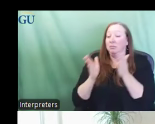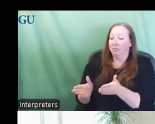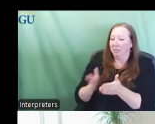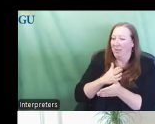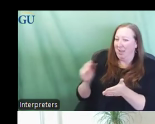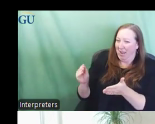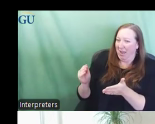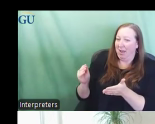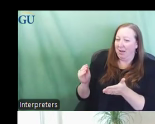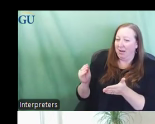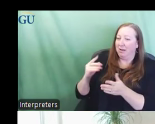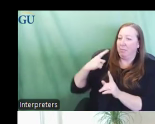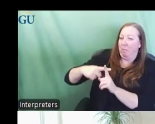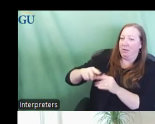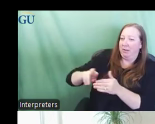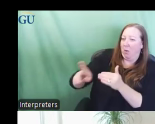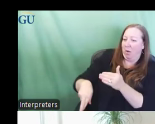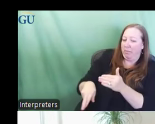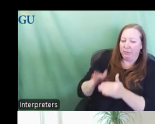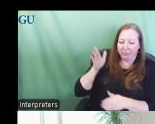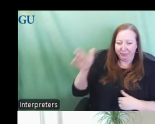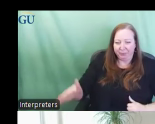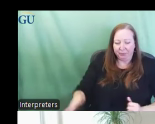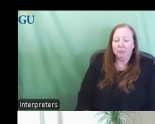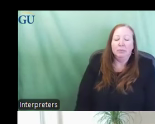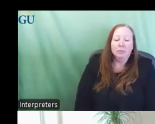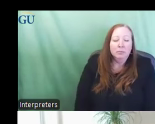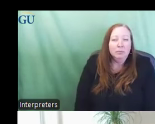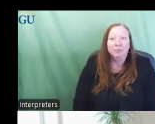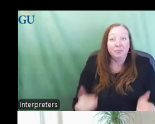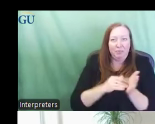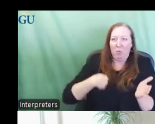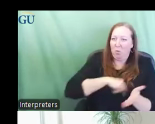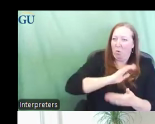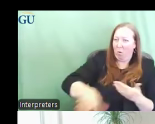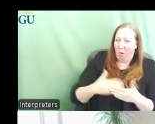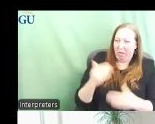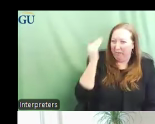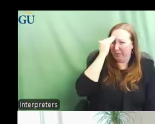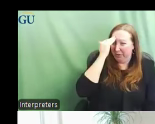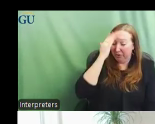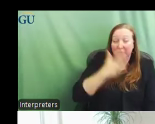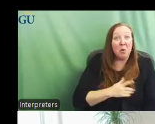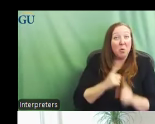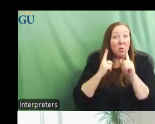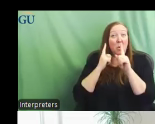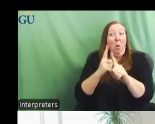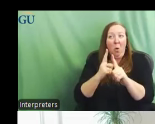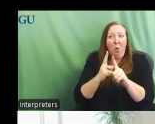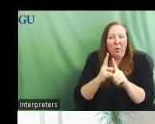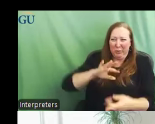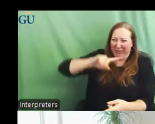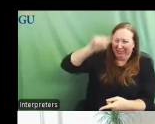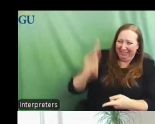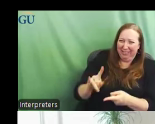outcomes. So again, we're all familiar. The goal is to reduce the negative developmental impact. I think on